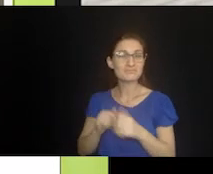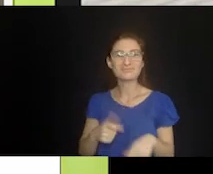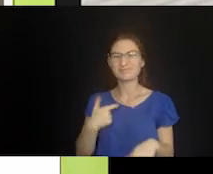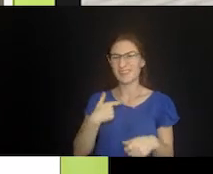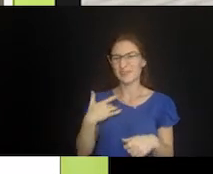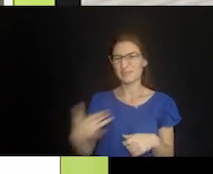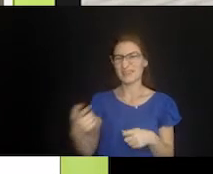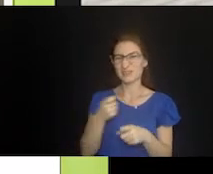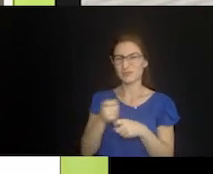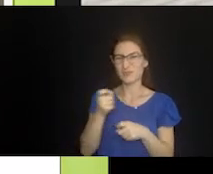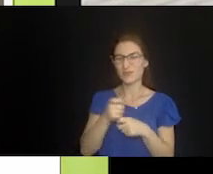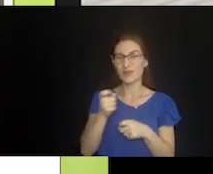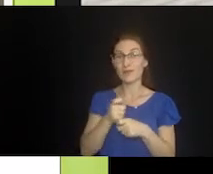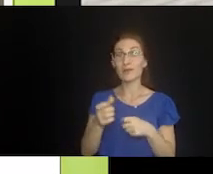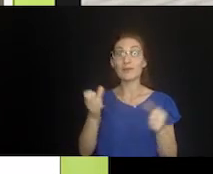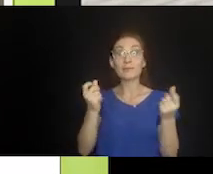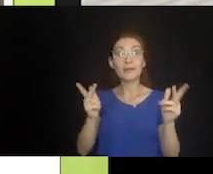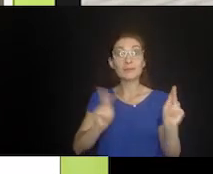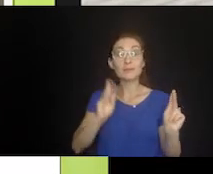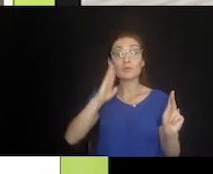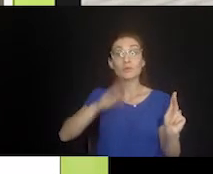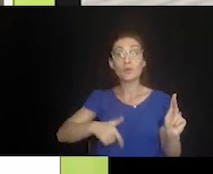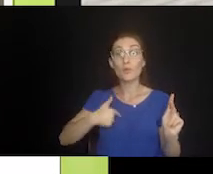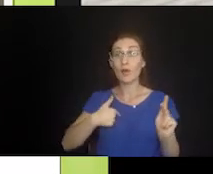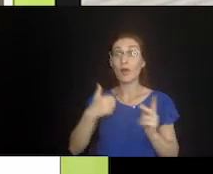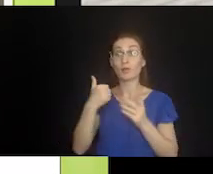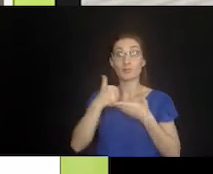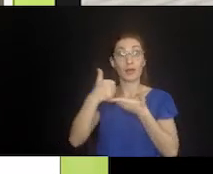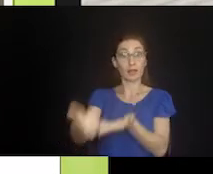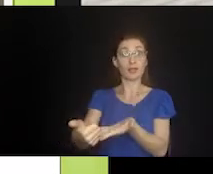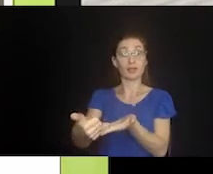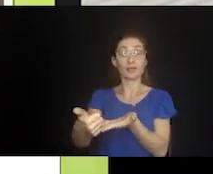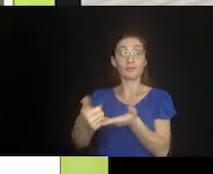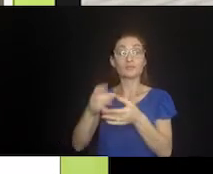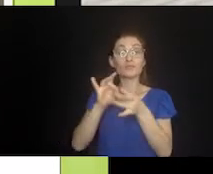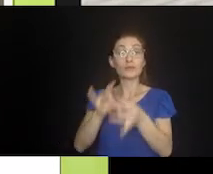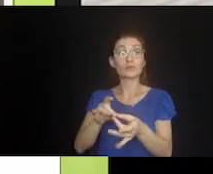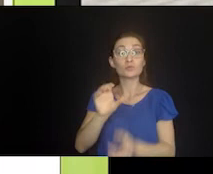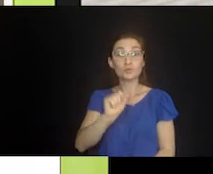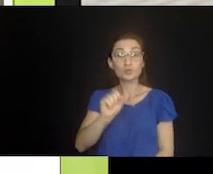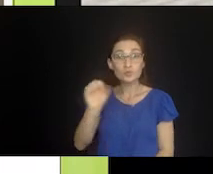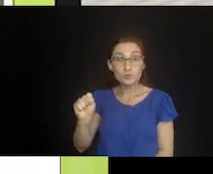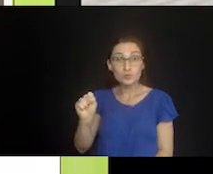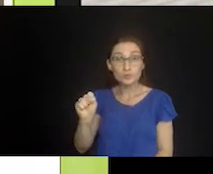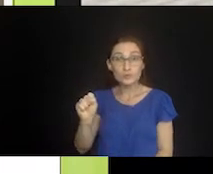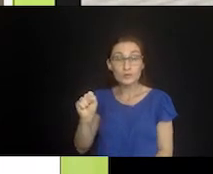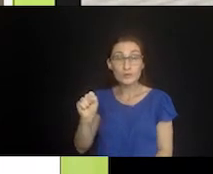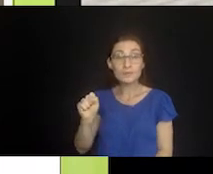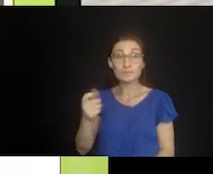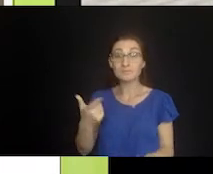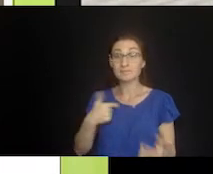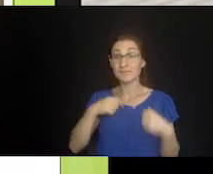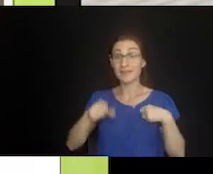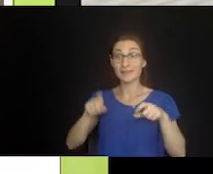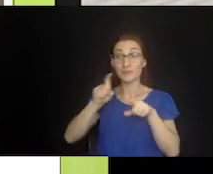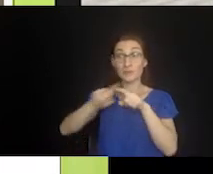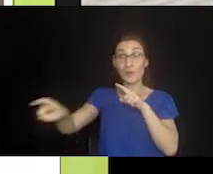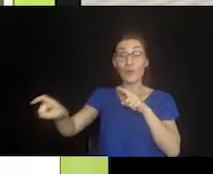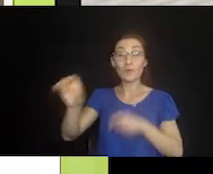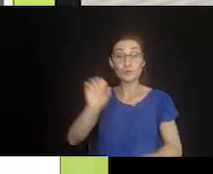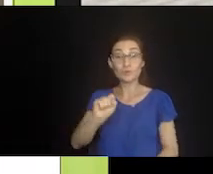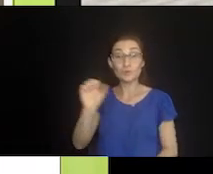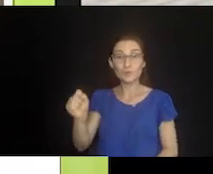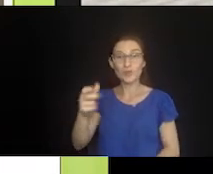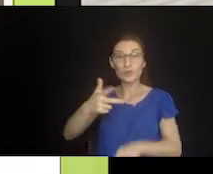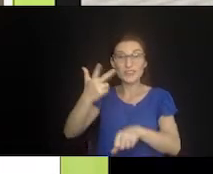person. I joke, a lot of people know I help people with their disability issues with Social Security, and